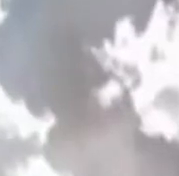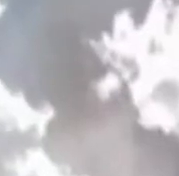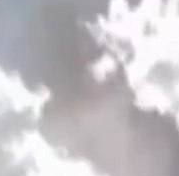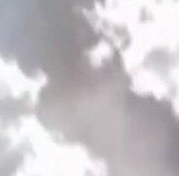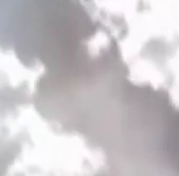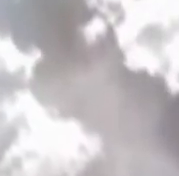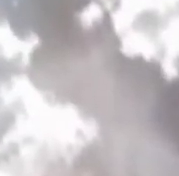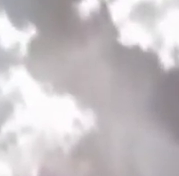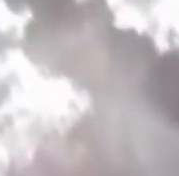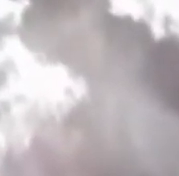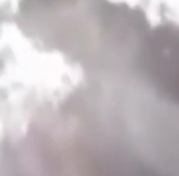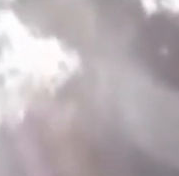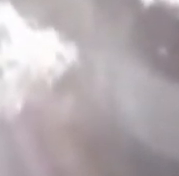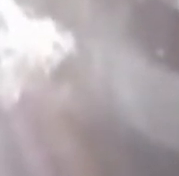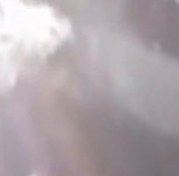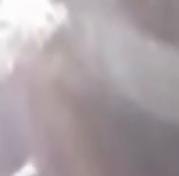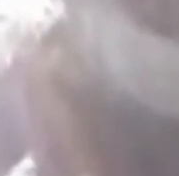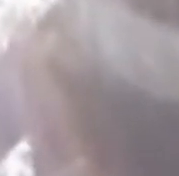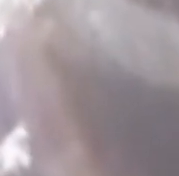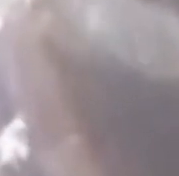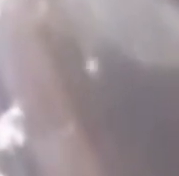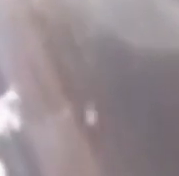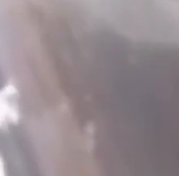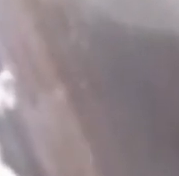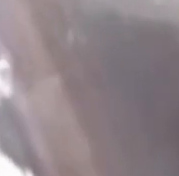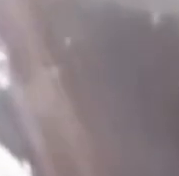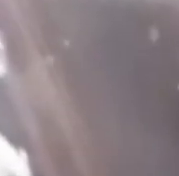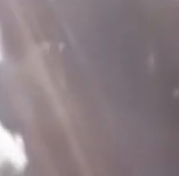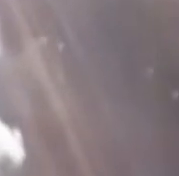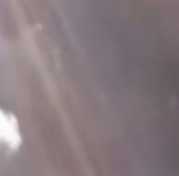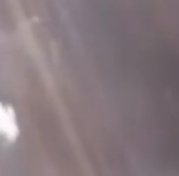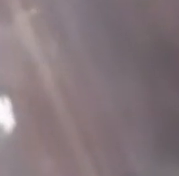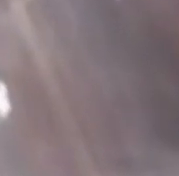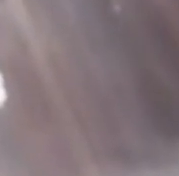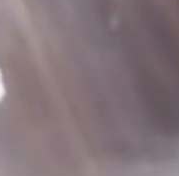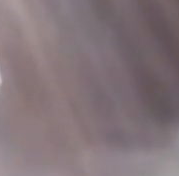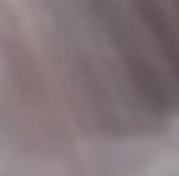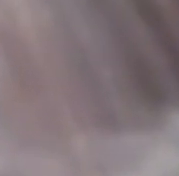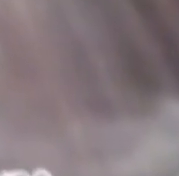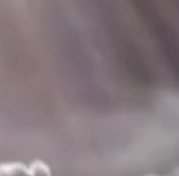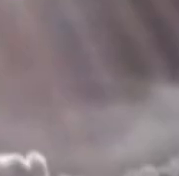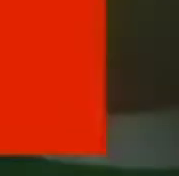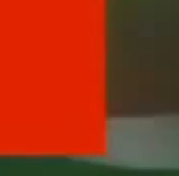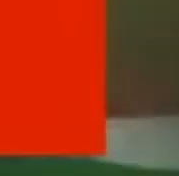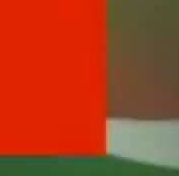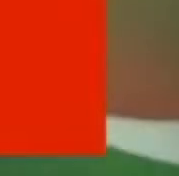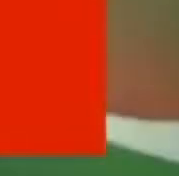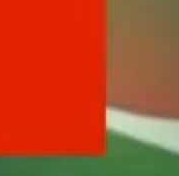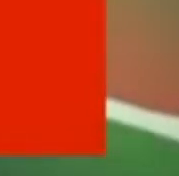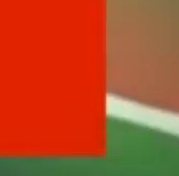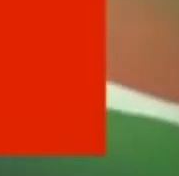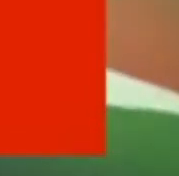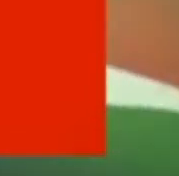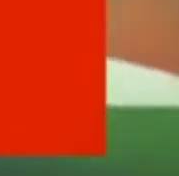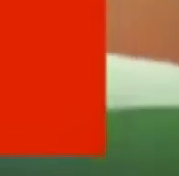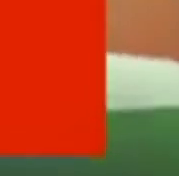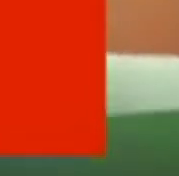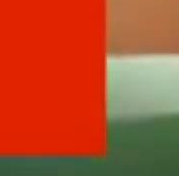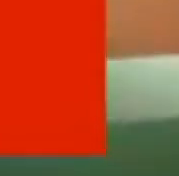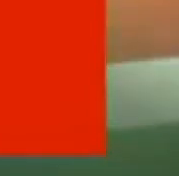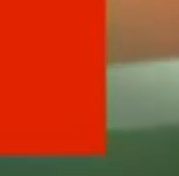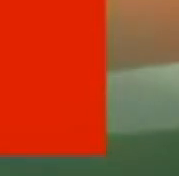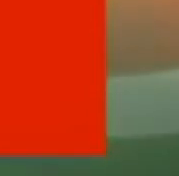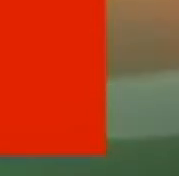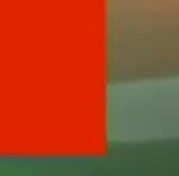the church remains to be a beacon of hope and can't just watch helplessly. This is